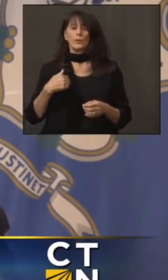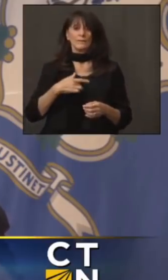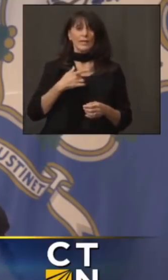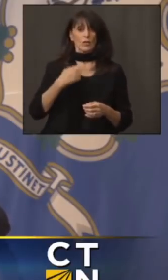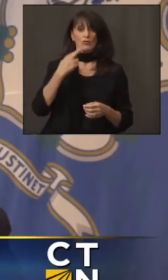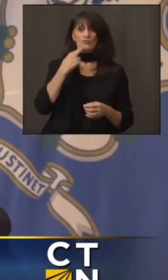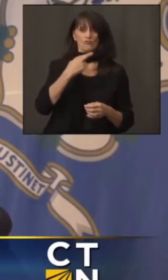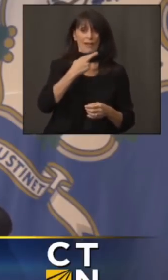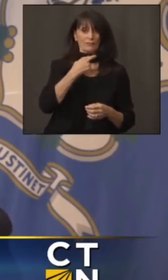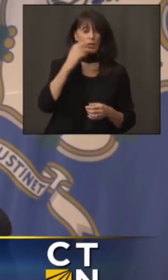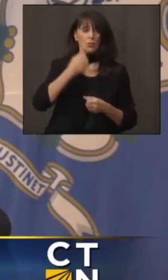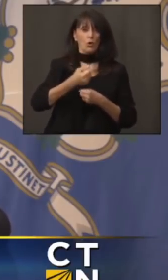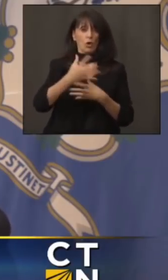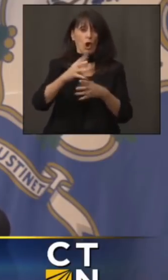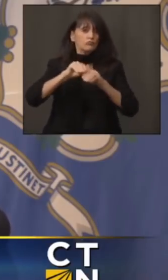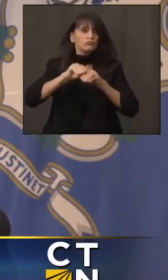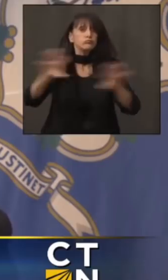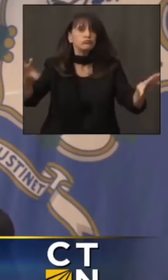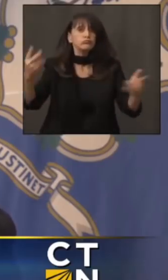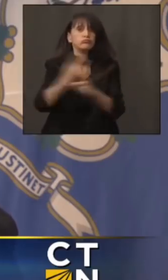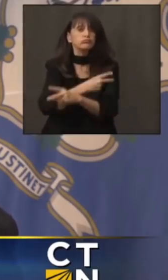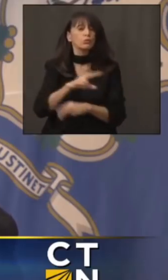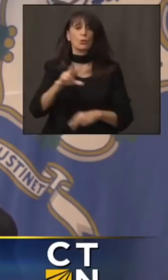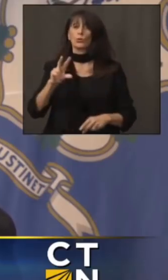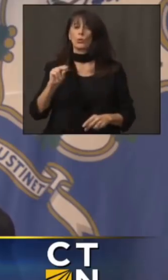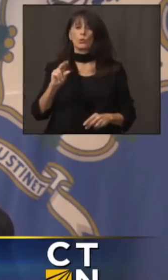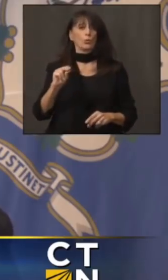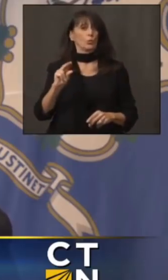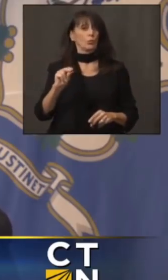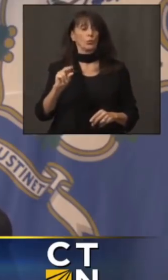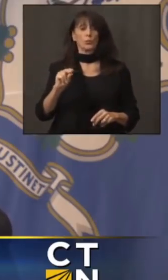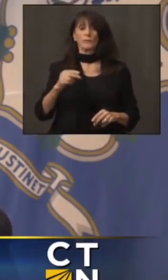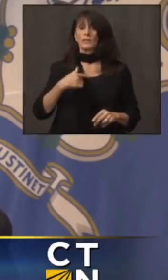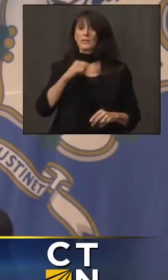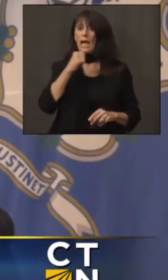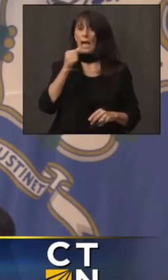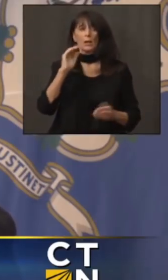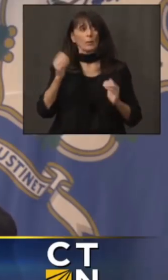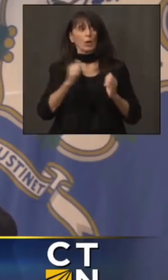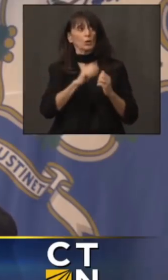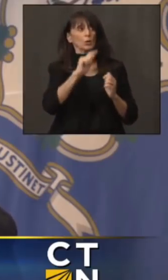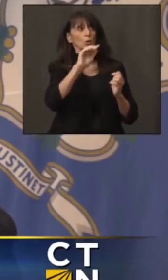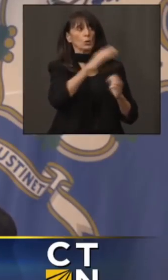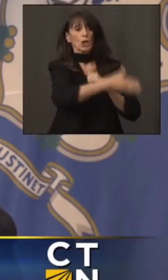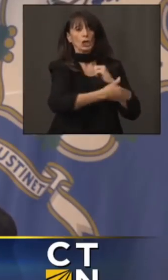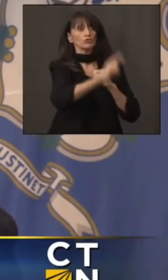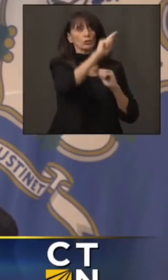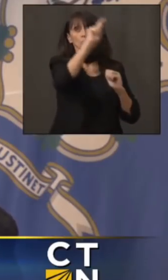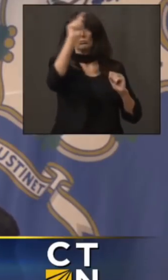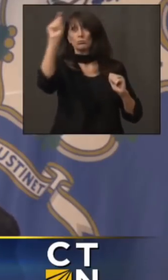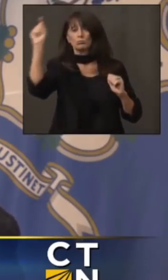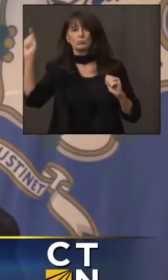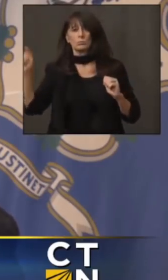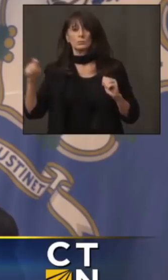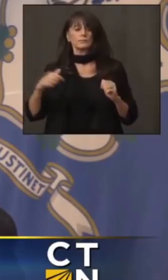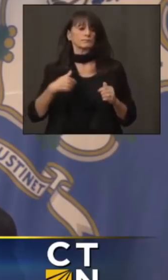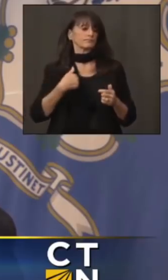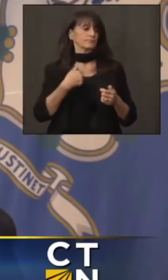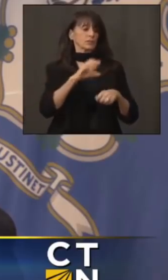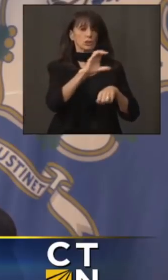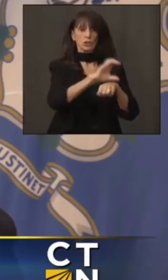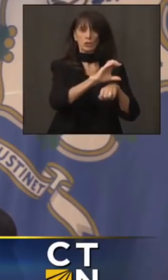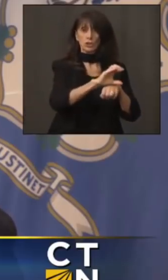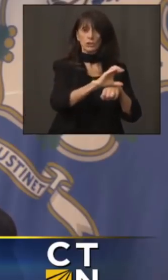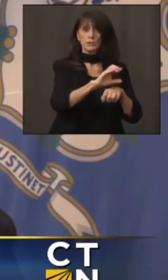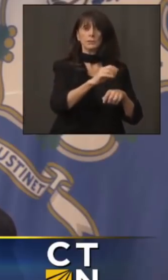big accelerant in terms of the contagion looking around the rest of the country. We think that, churches, we can